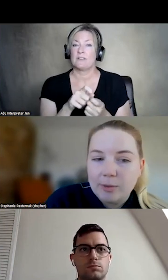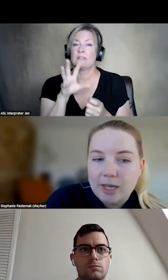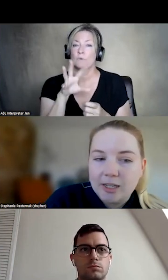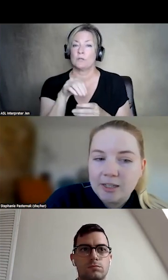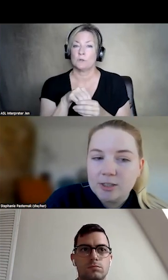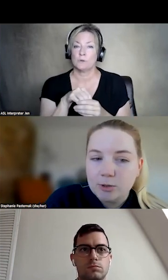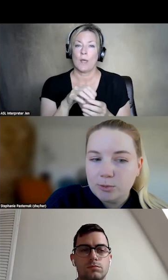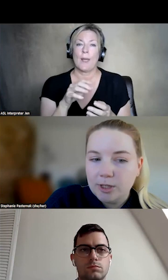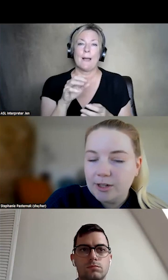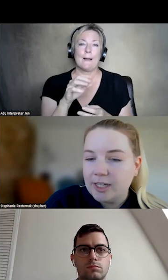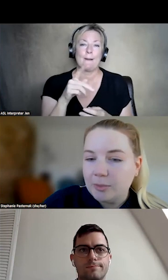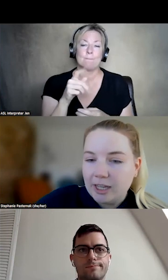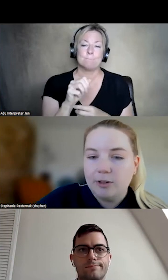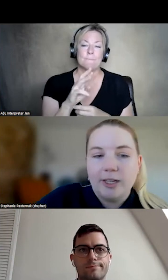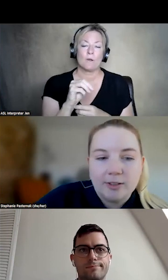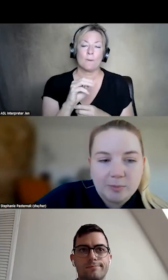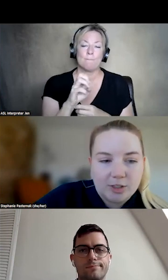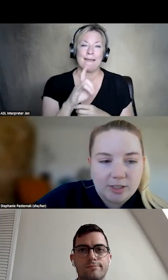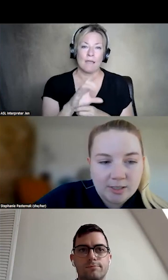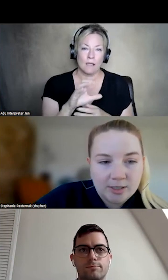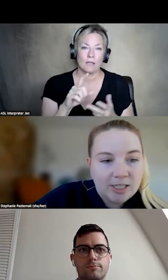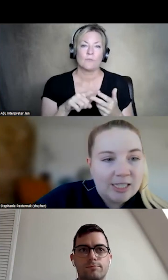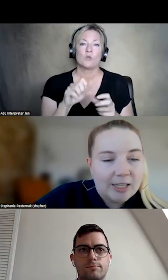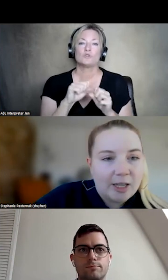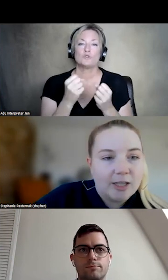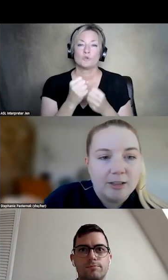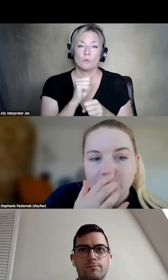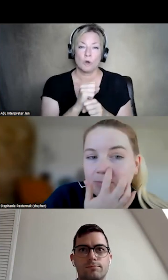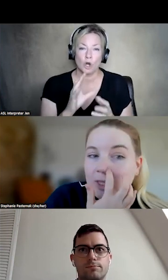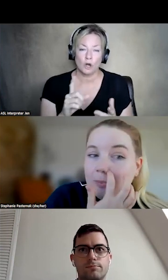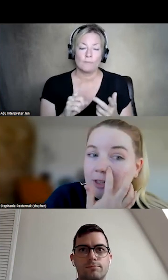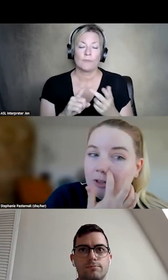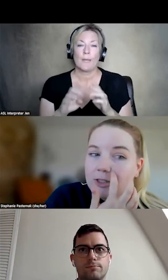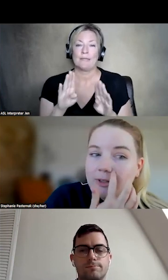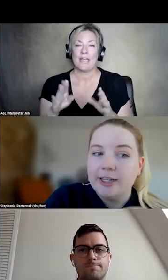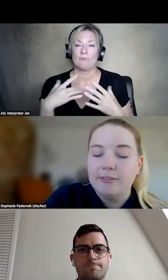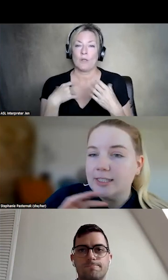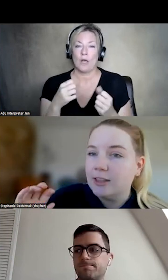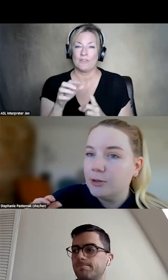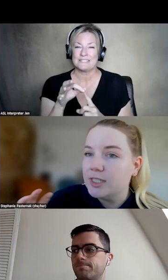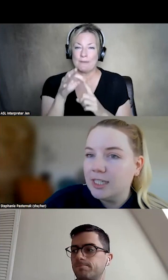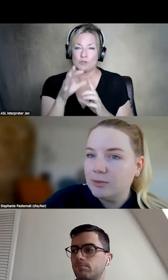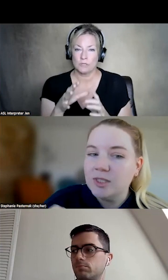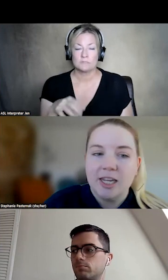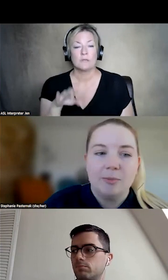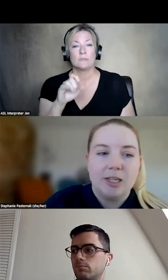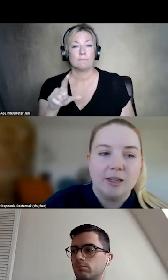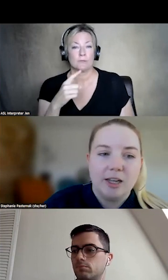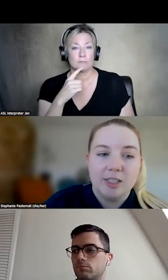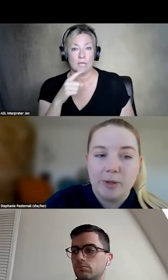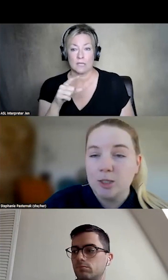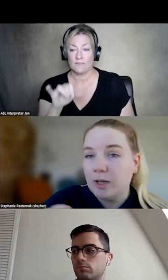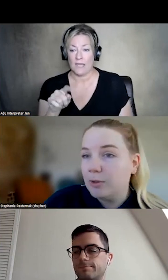a paramedic, a social worker, and a behavioral health specialist. The bill also clarifies that those teams can